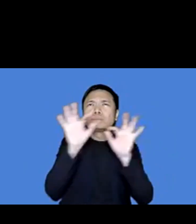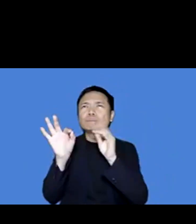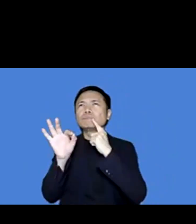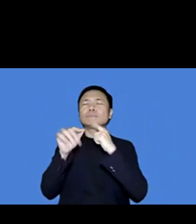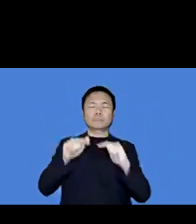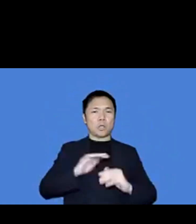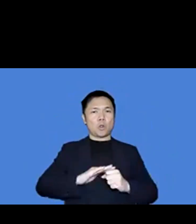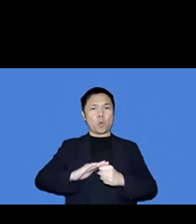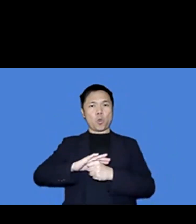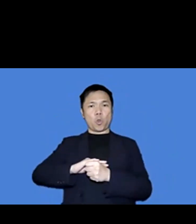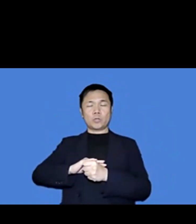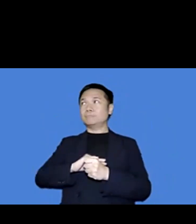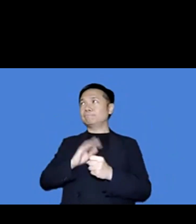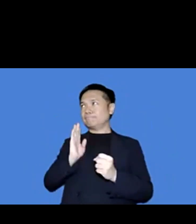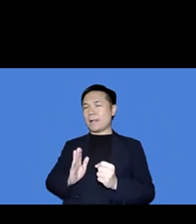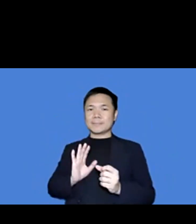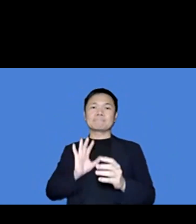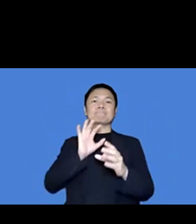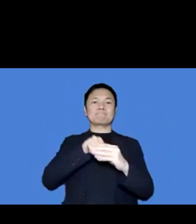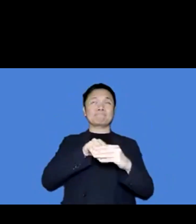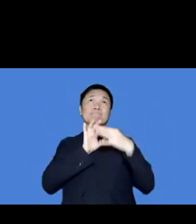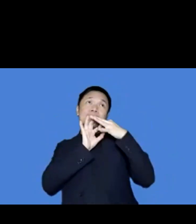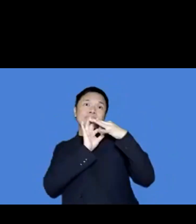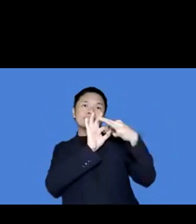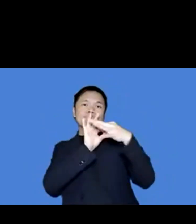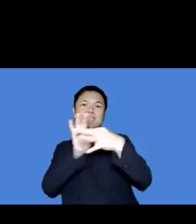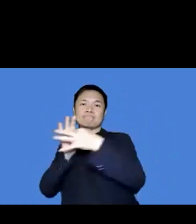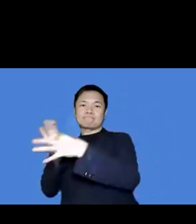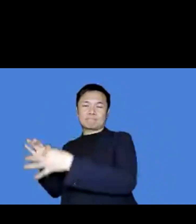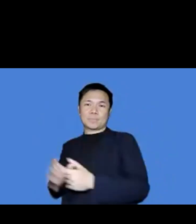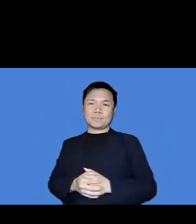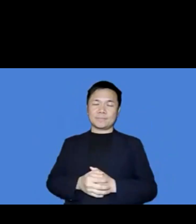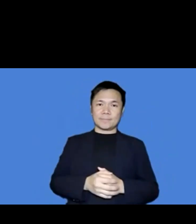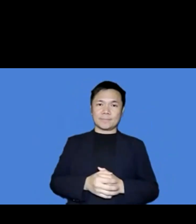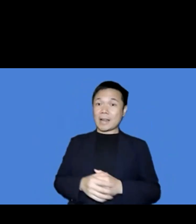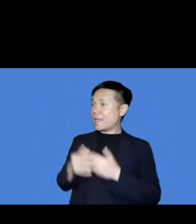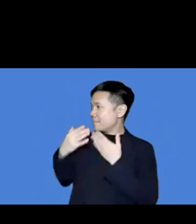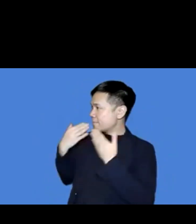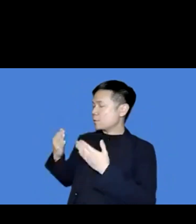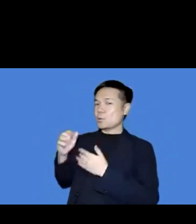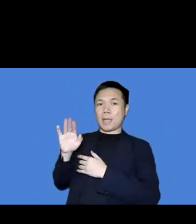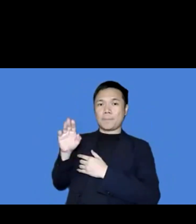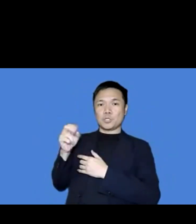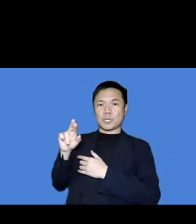you. Thank you, Abhishek. Thank you for elaborating. Next, we have